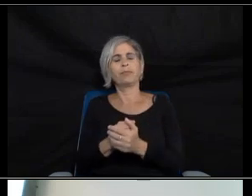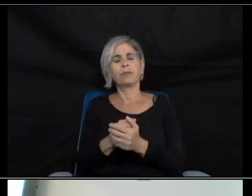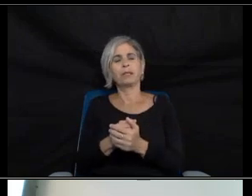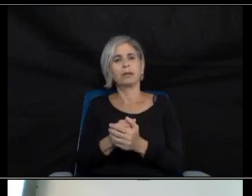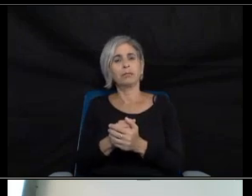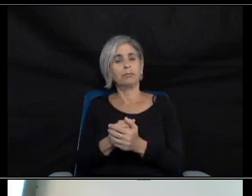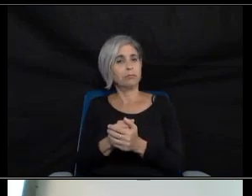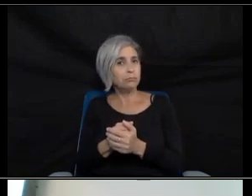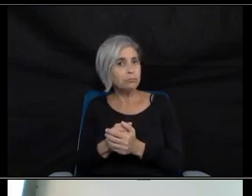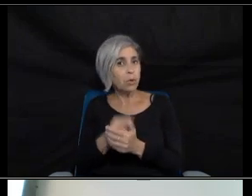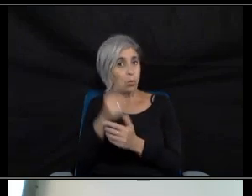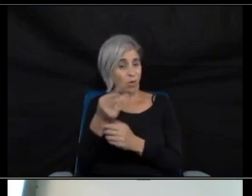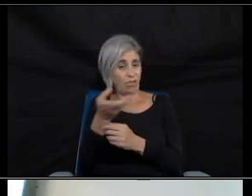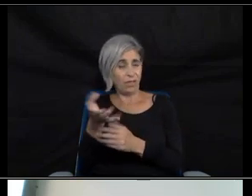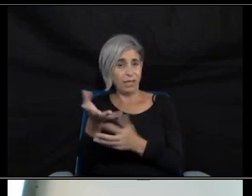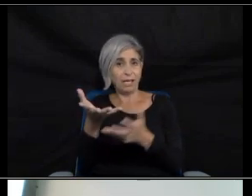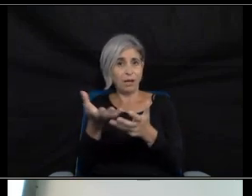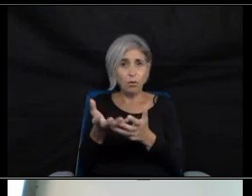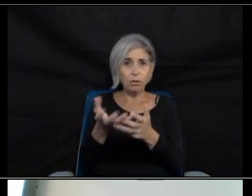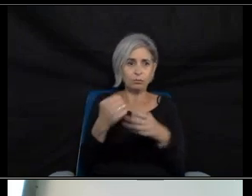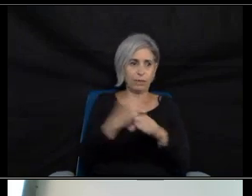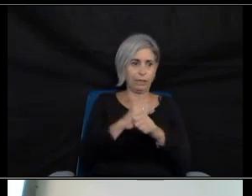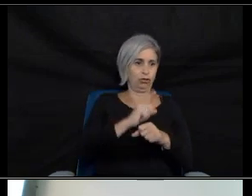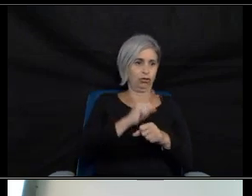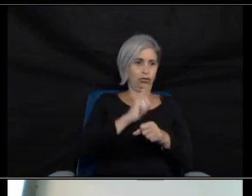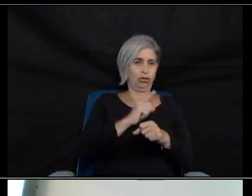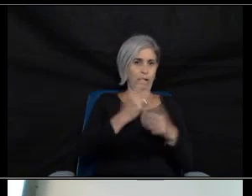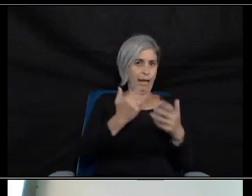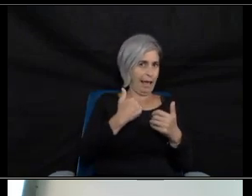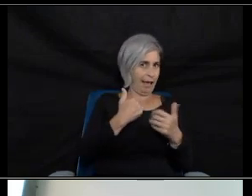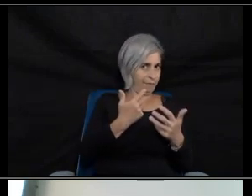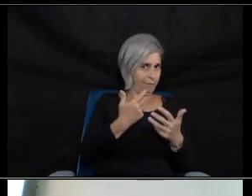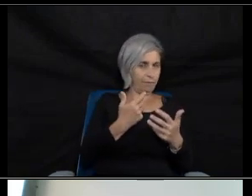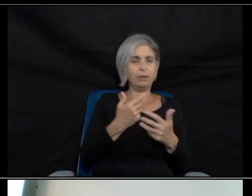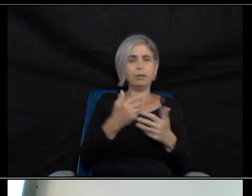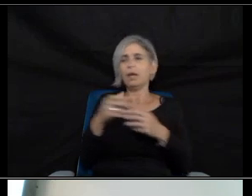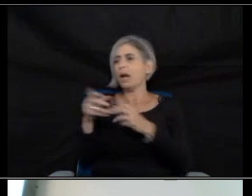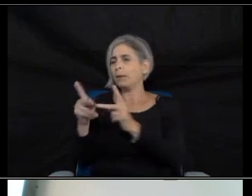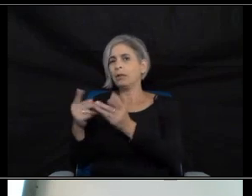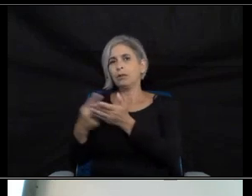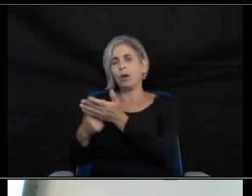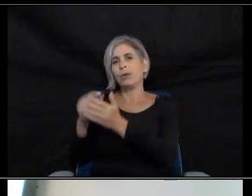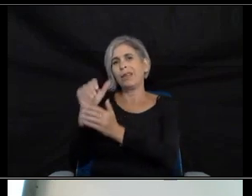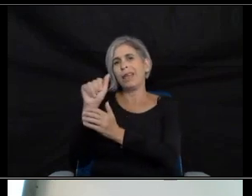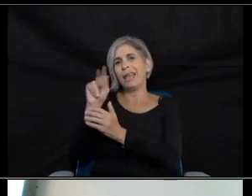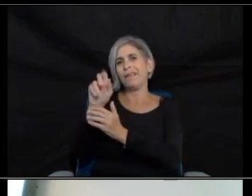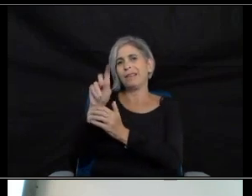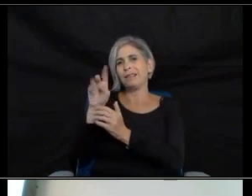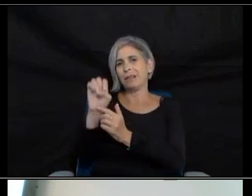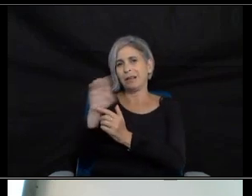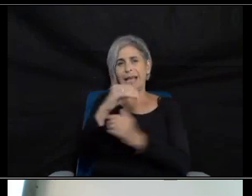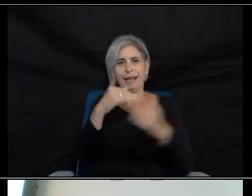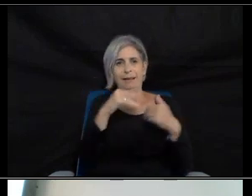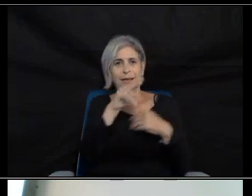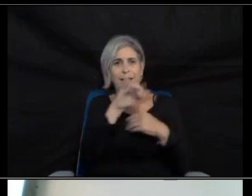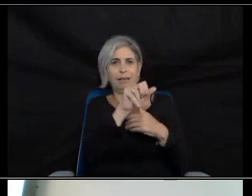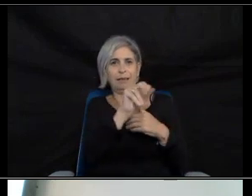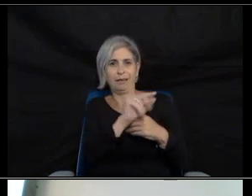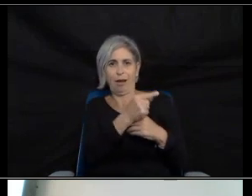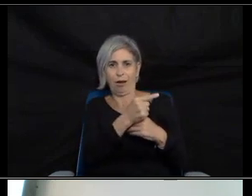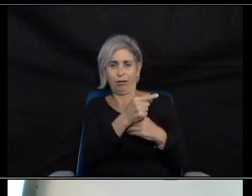And one of the things that I'd like to make sure is that we have an opportunity to speak with Avison and Young in regards to our